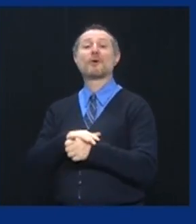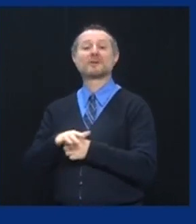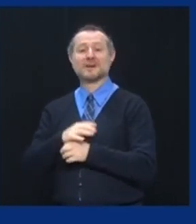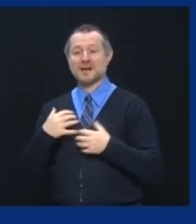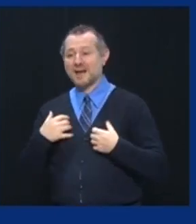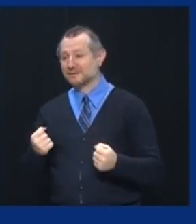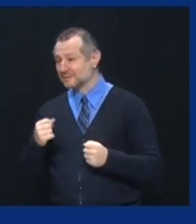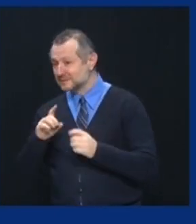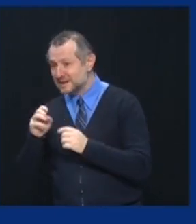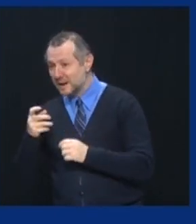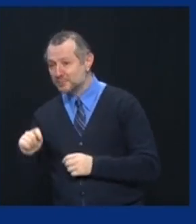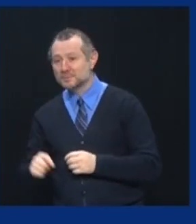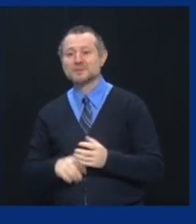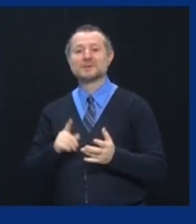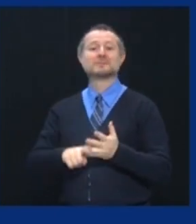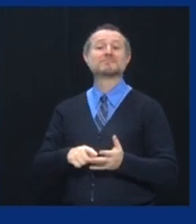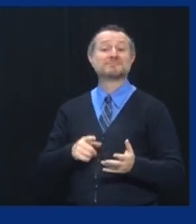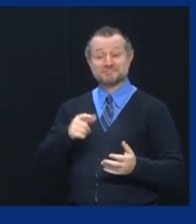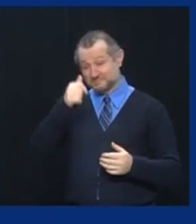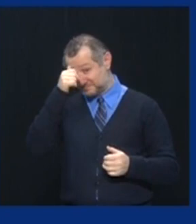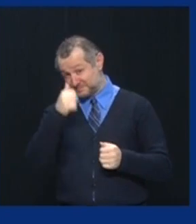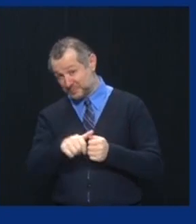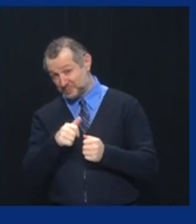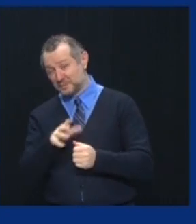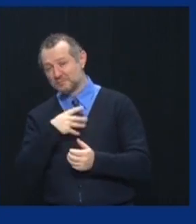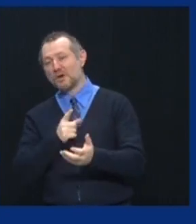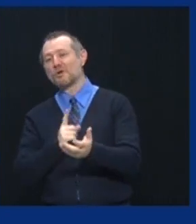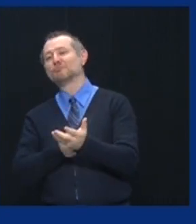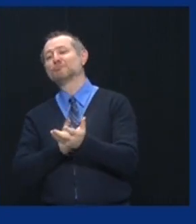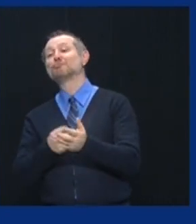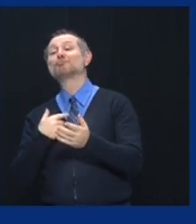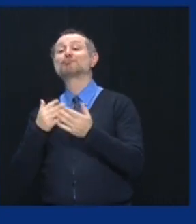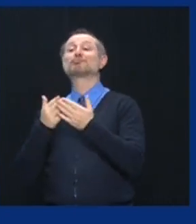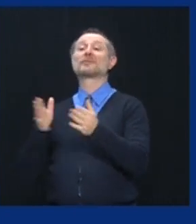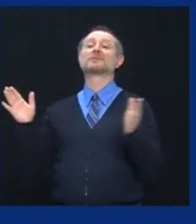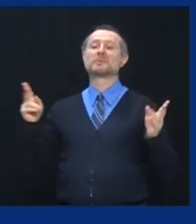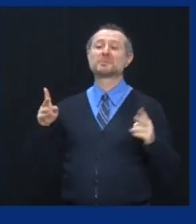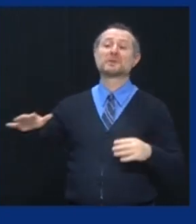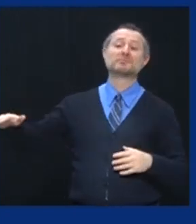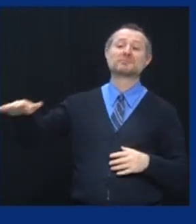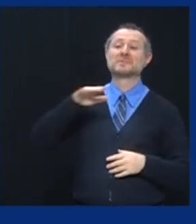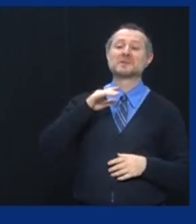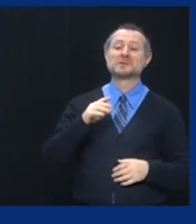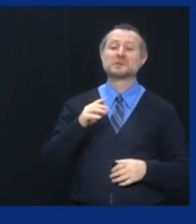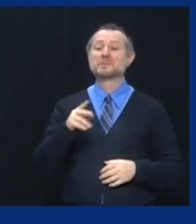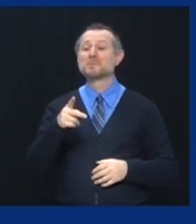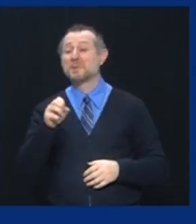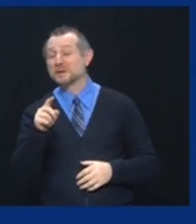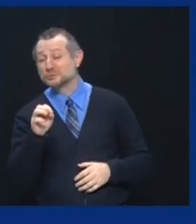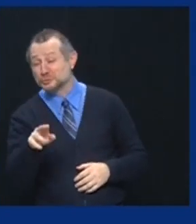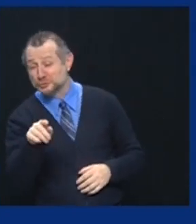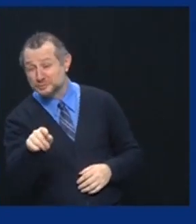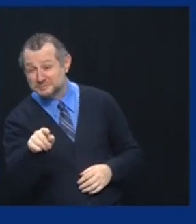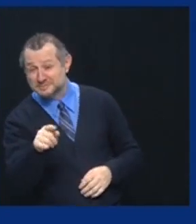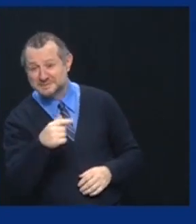get to the general population, it's easier, Peter, because the main criteria is going to be your